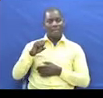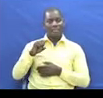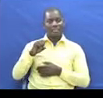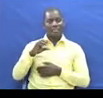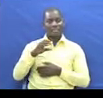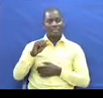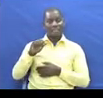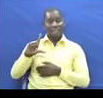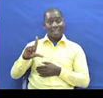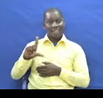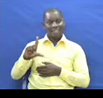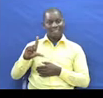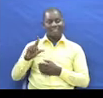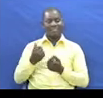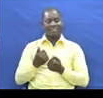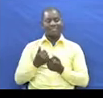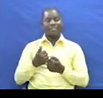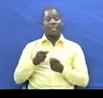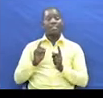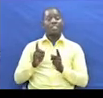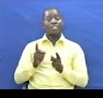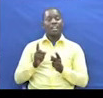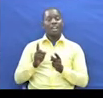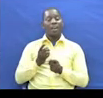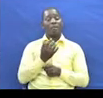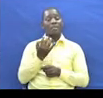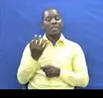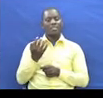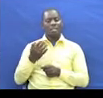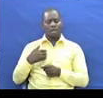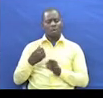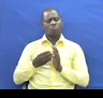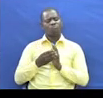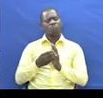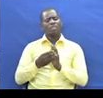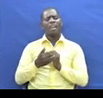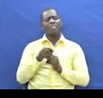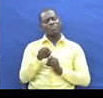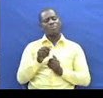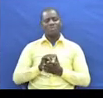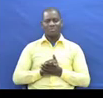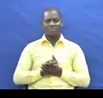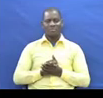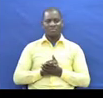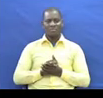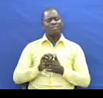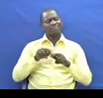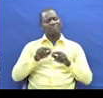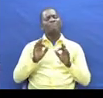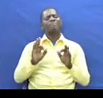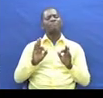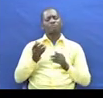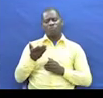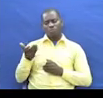mathematics. I will guide you in our discussion. In order to be together, make sure that you sit properly wherever